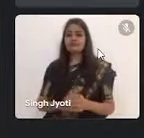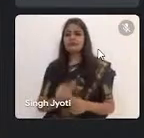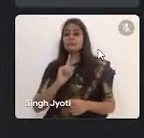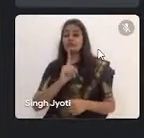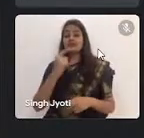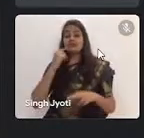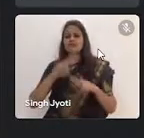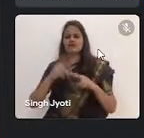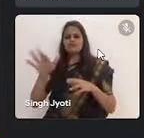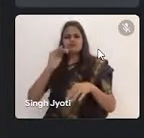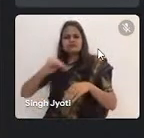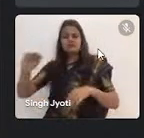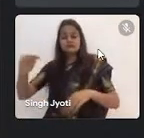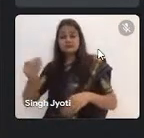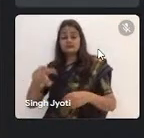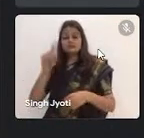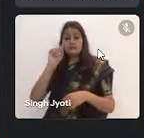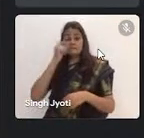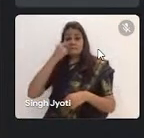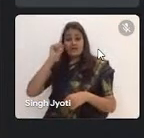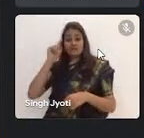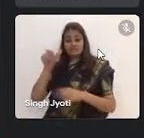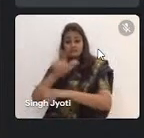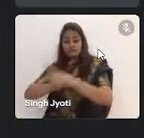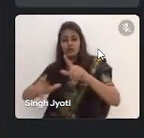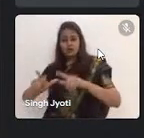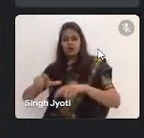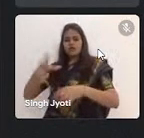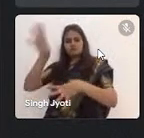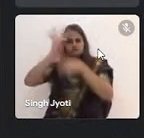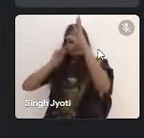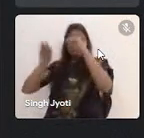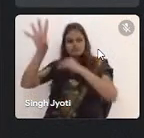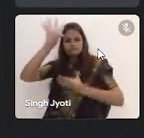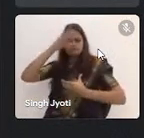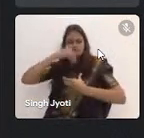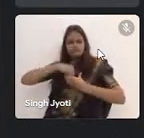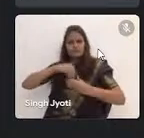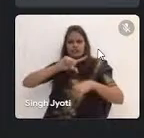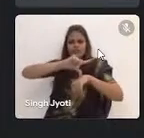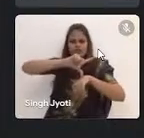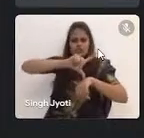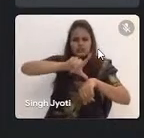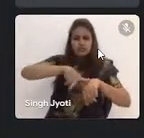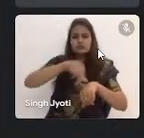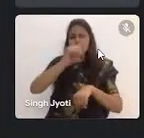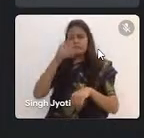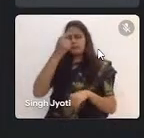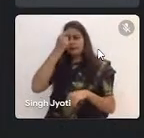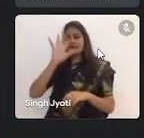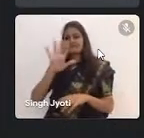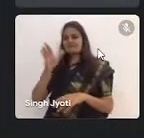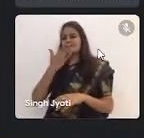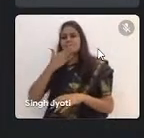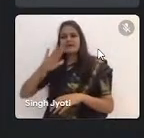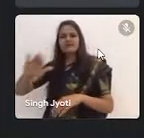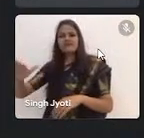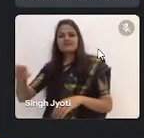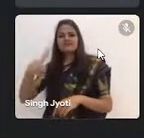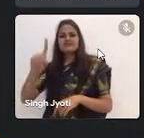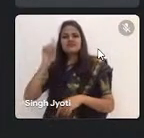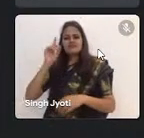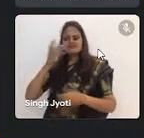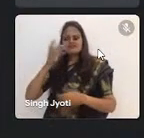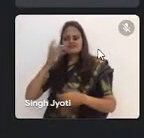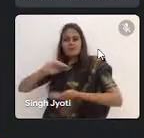are the vast majority of children who are born deaf. So delays in